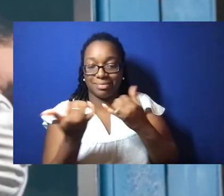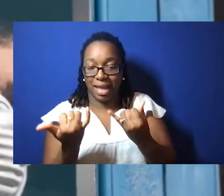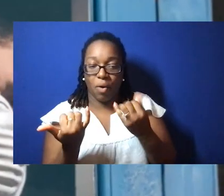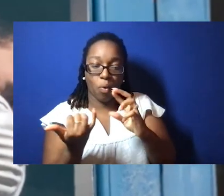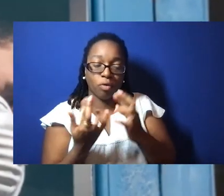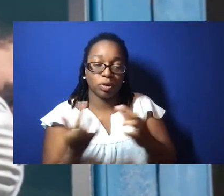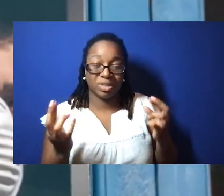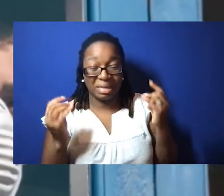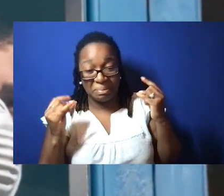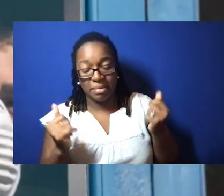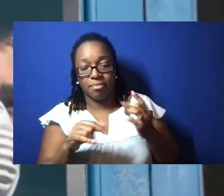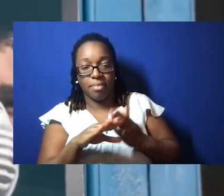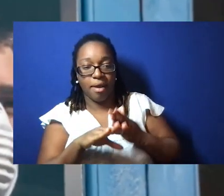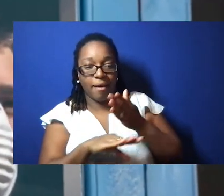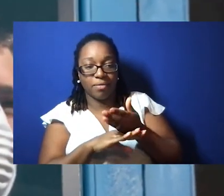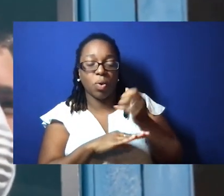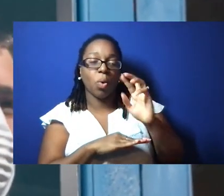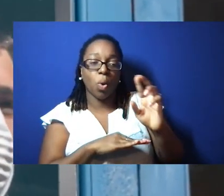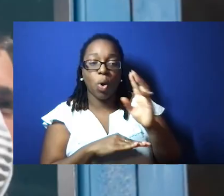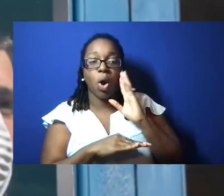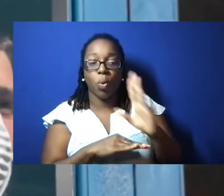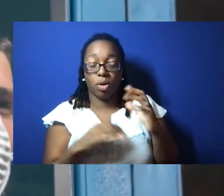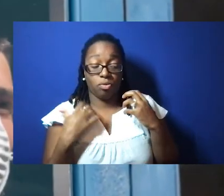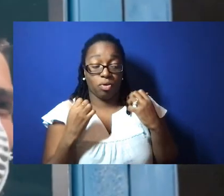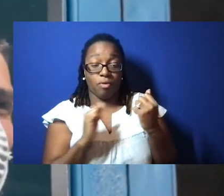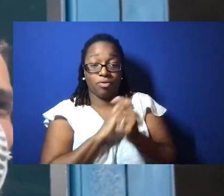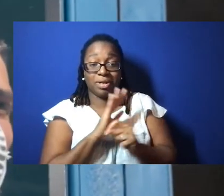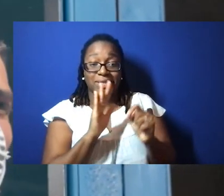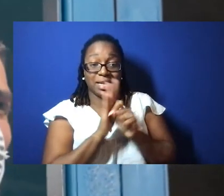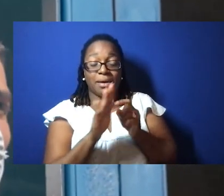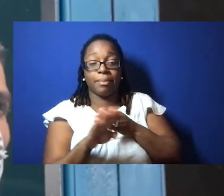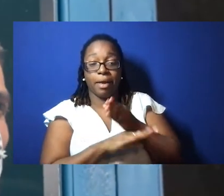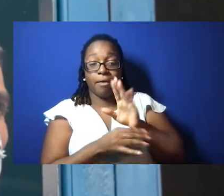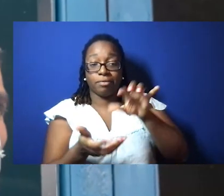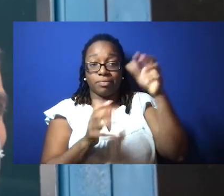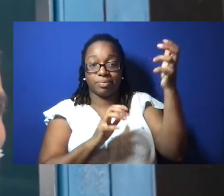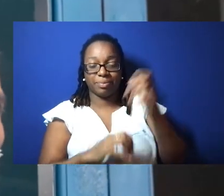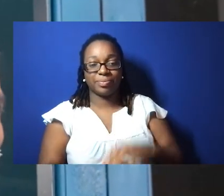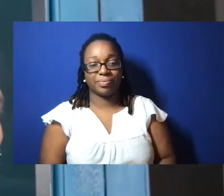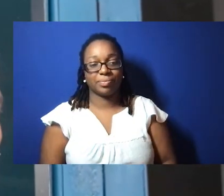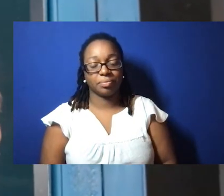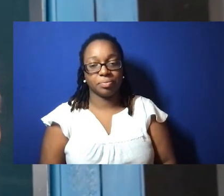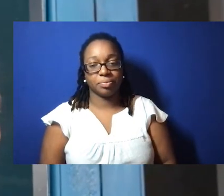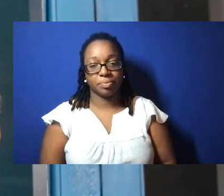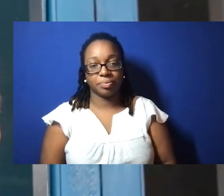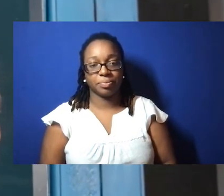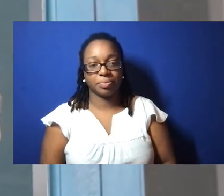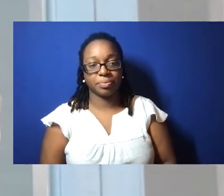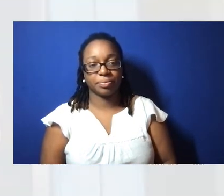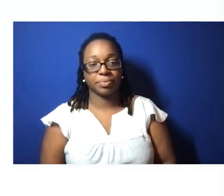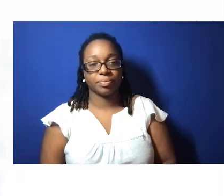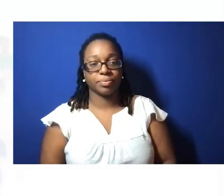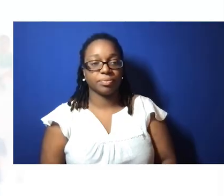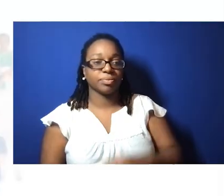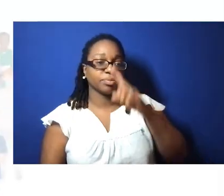or resources immediately after or in the recovery period after a disaster.